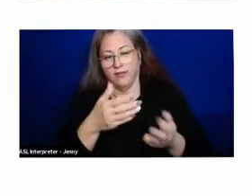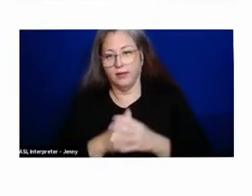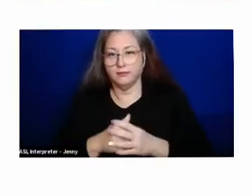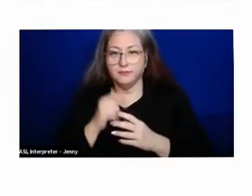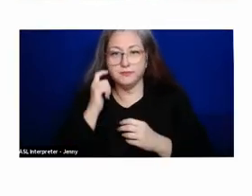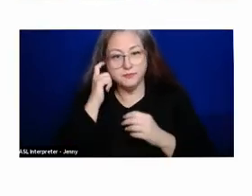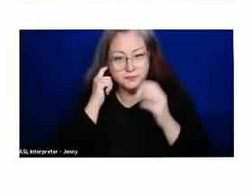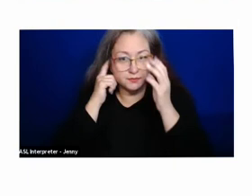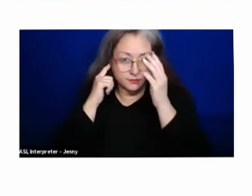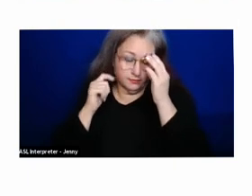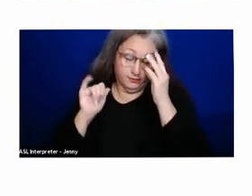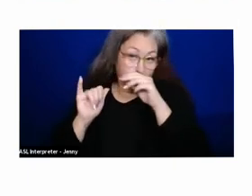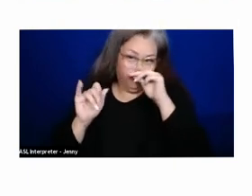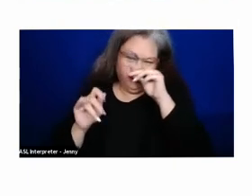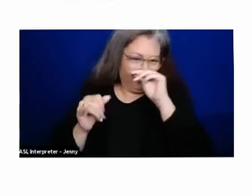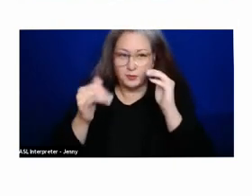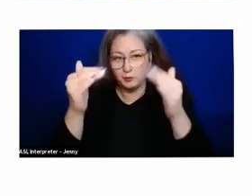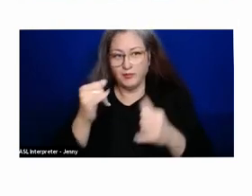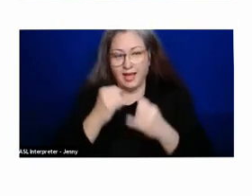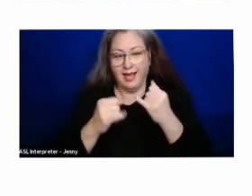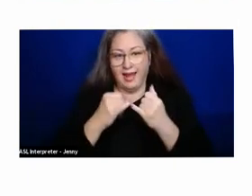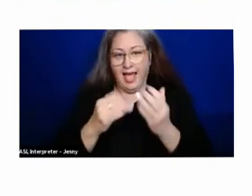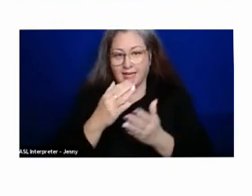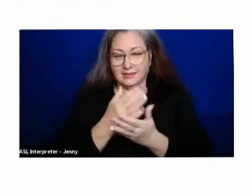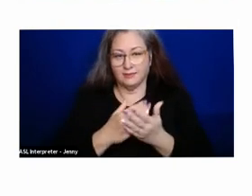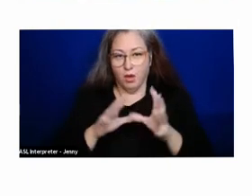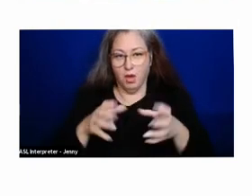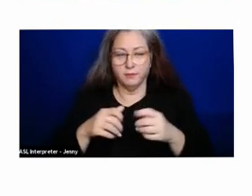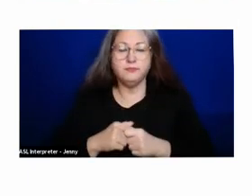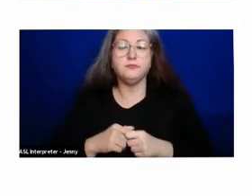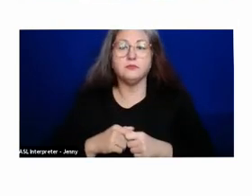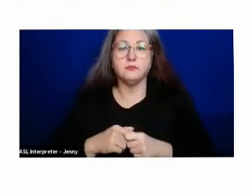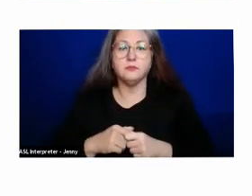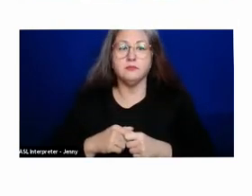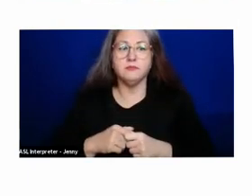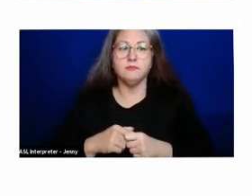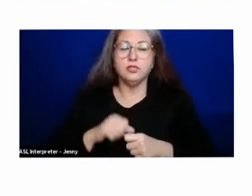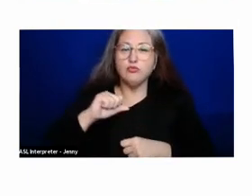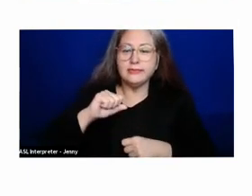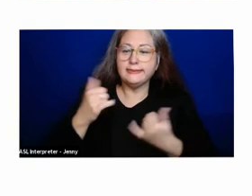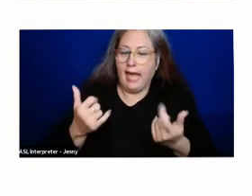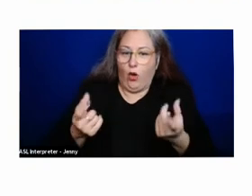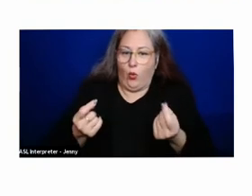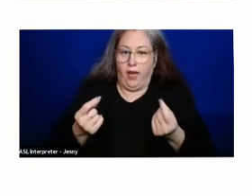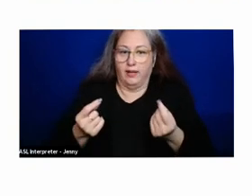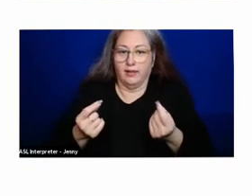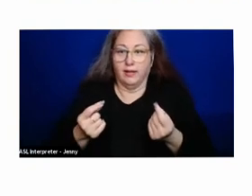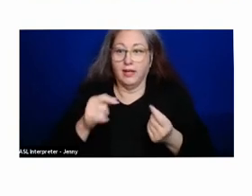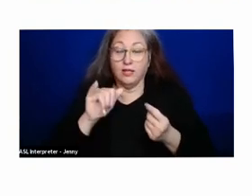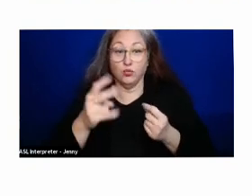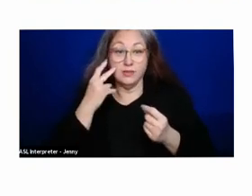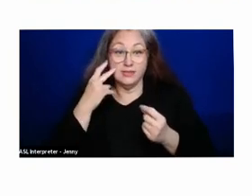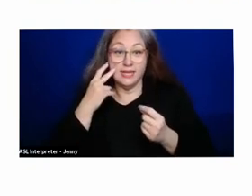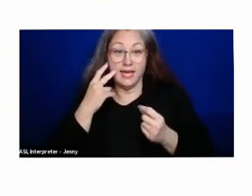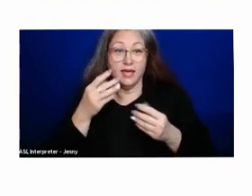All right, the last section very quickly. So what now? What should we make of the boom in resale